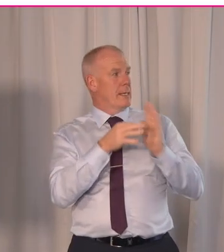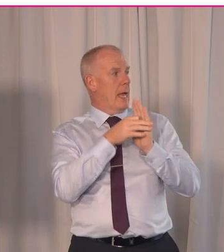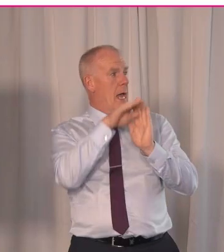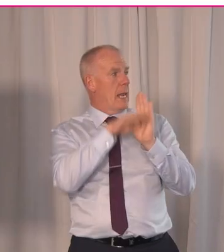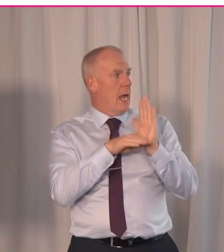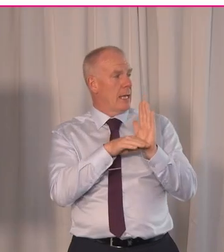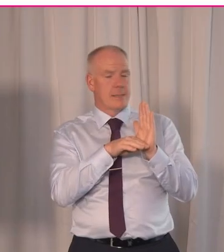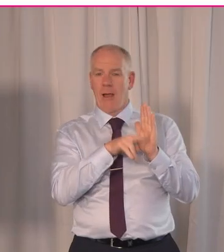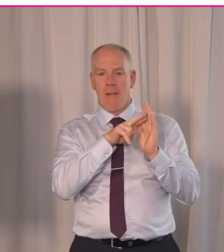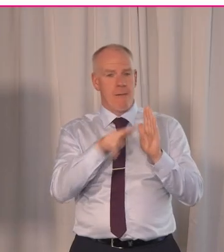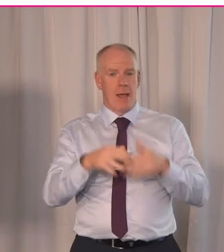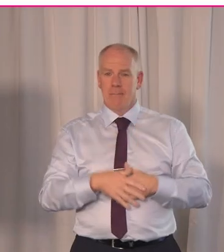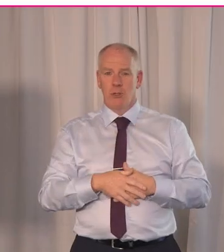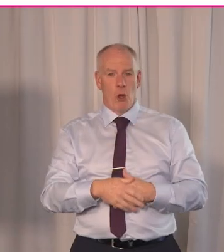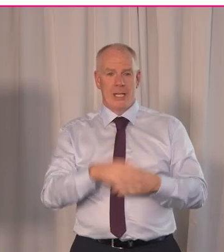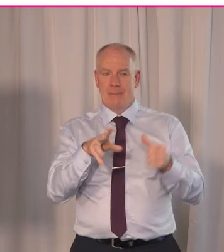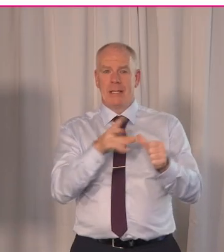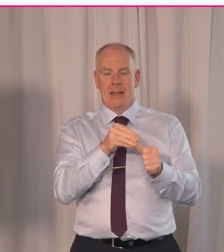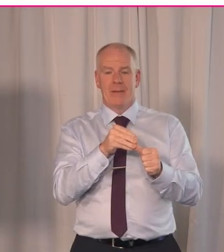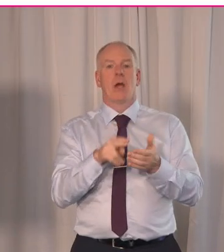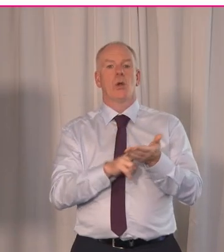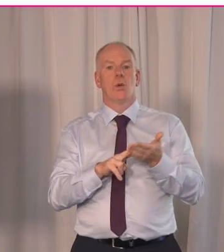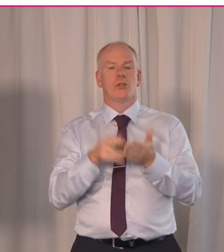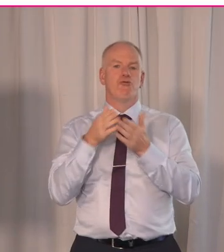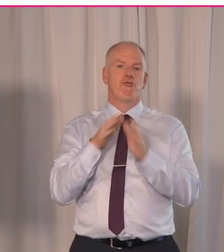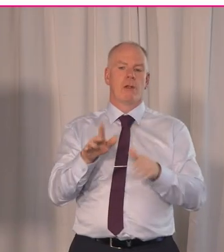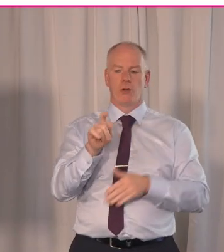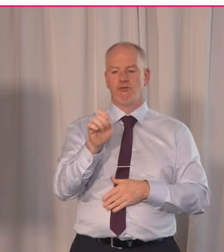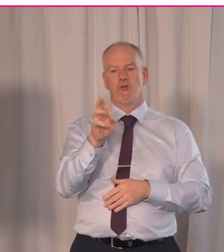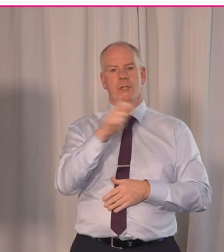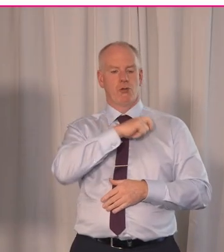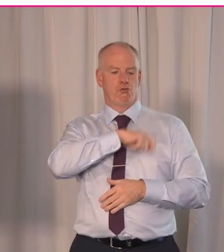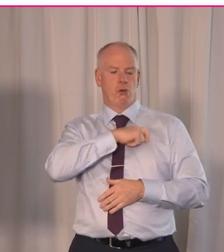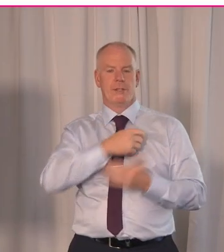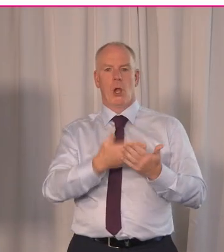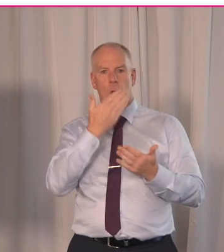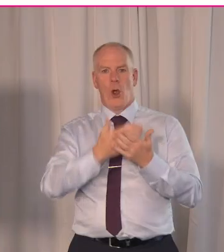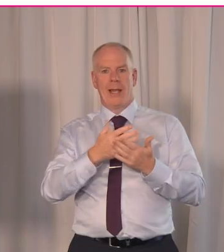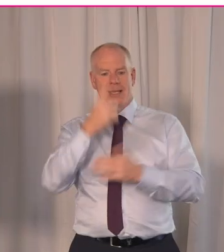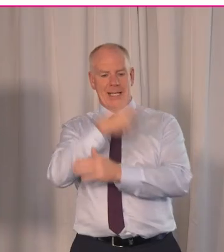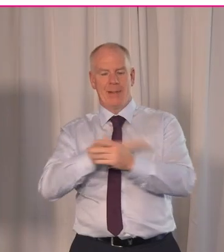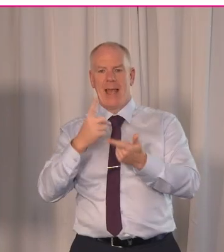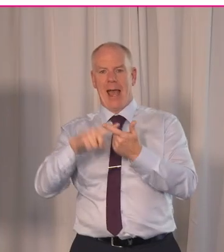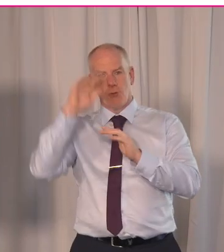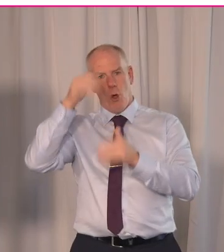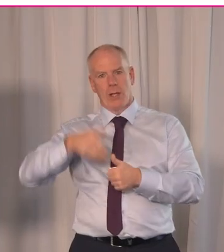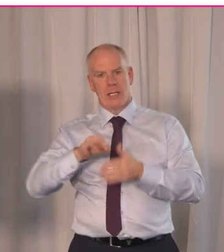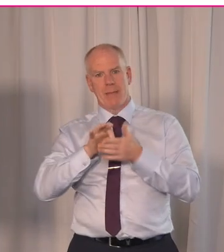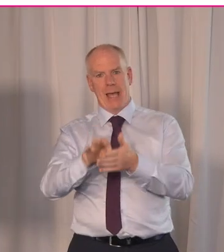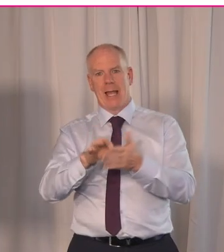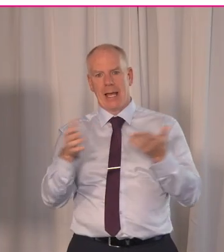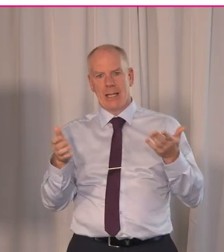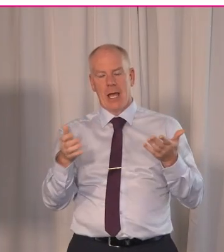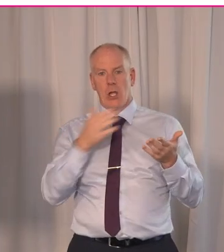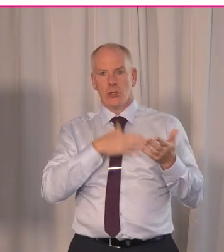maternity specific. They usually use the generic trust learning disability and autism guideline, and then just